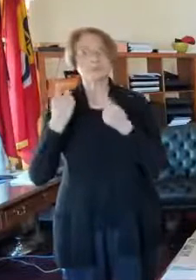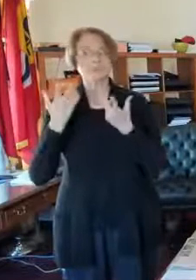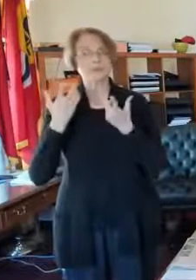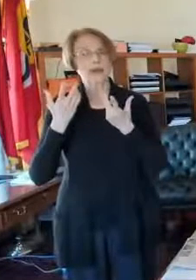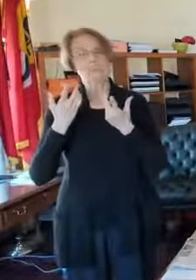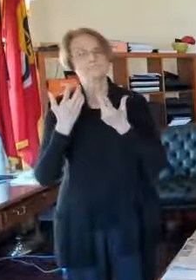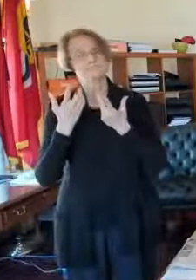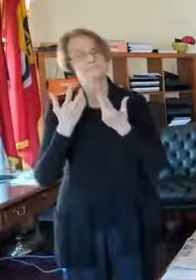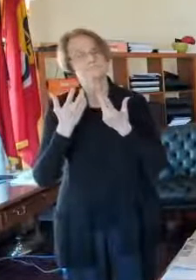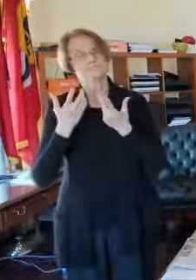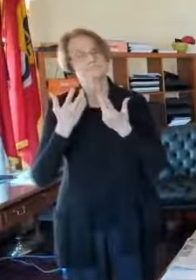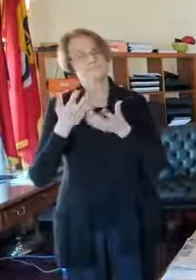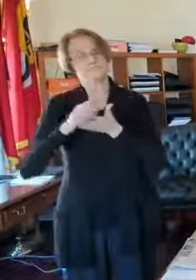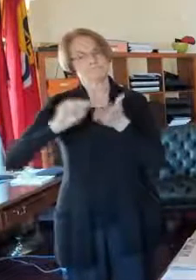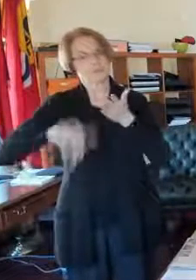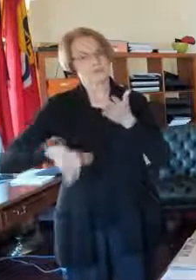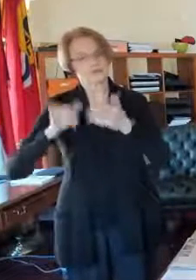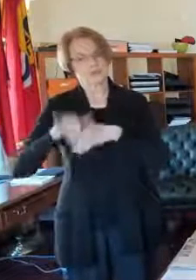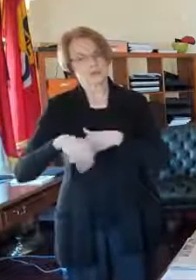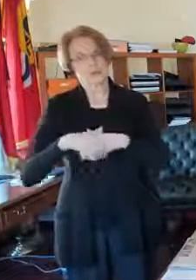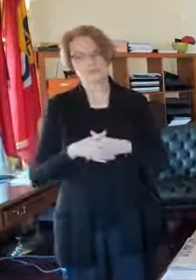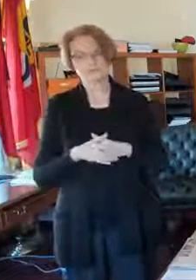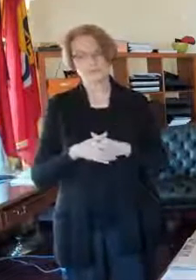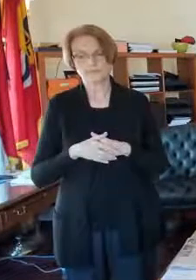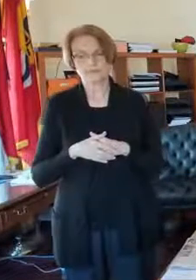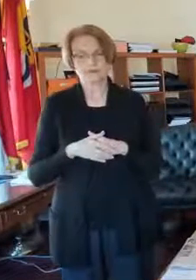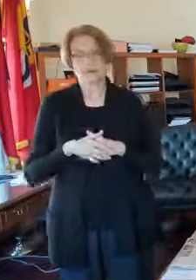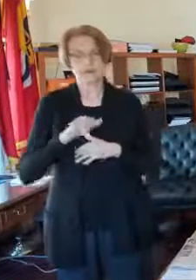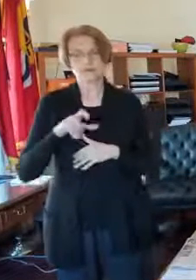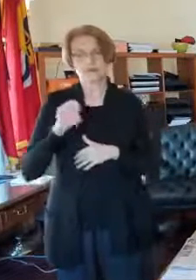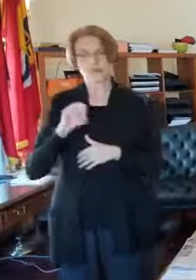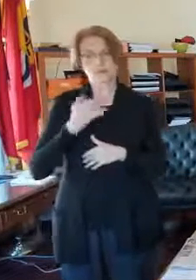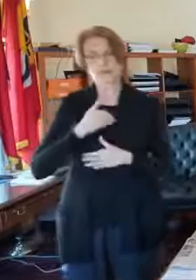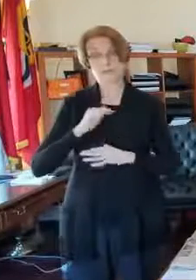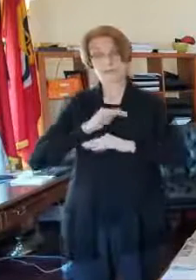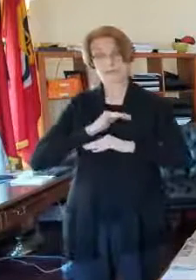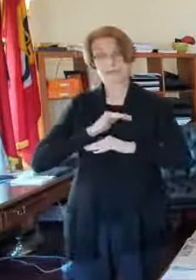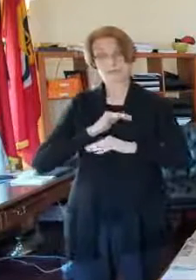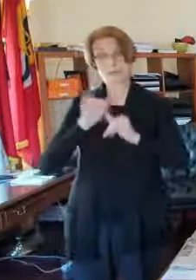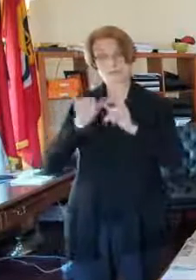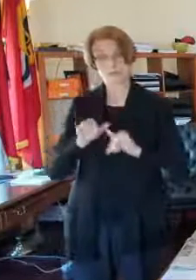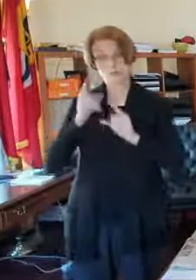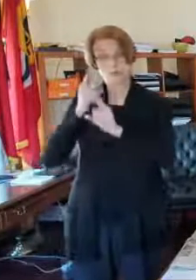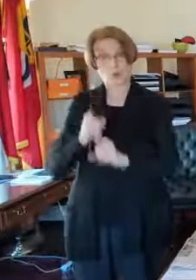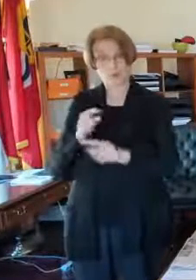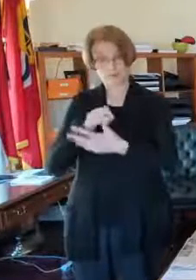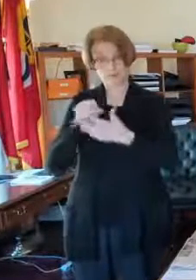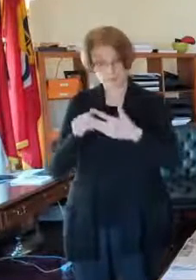businesses? Justine, when we meet those metrics that we've been talking about, certainly we